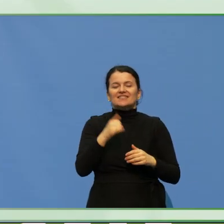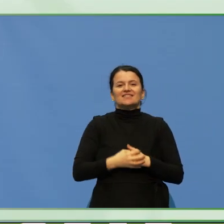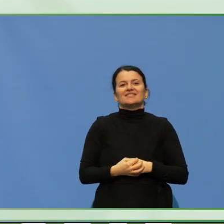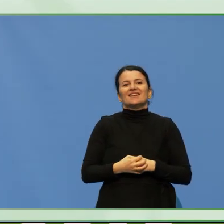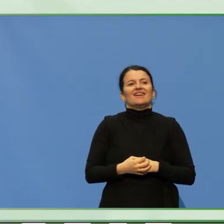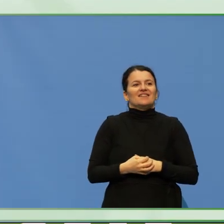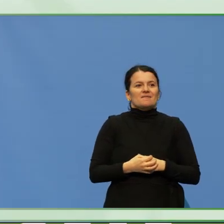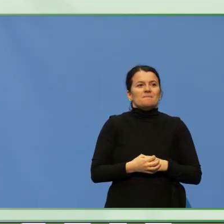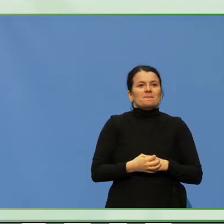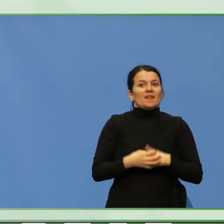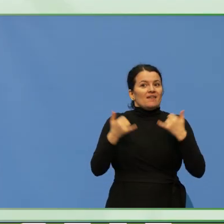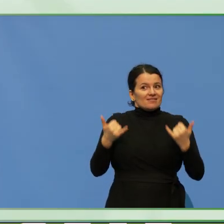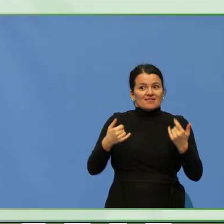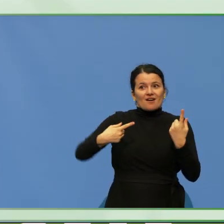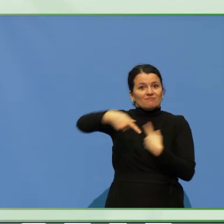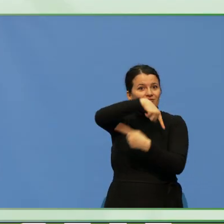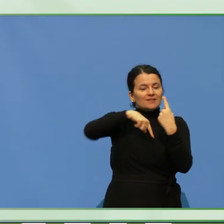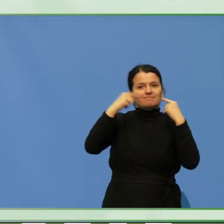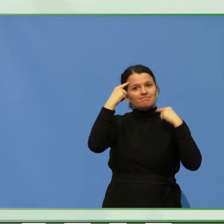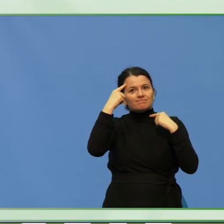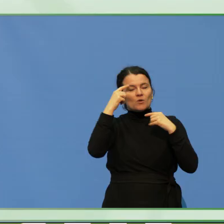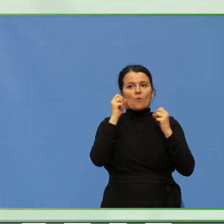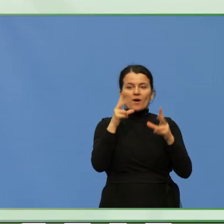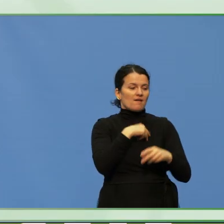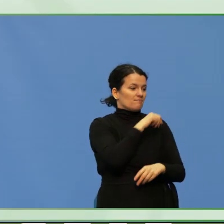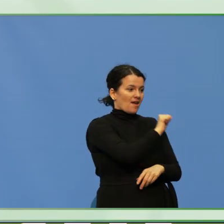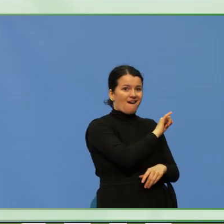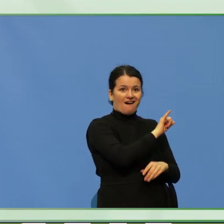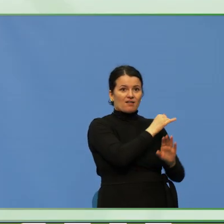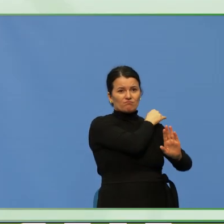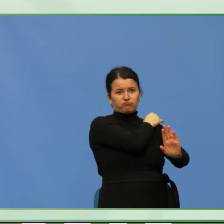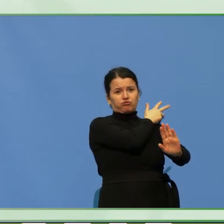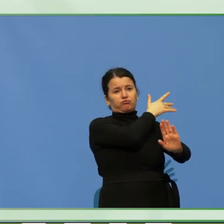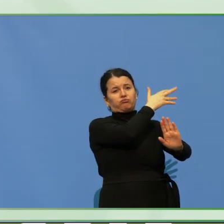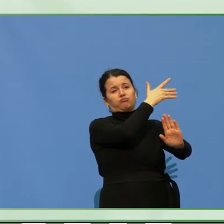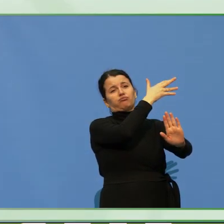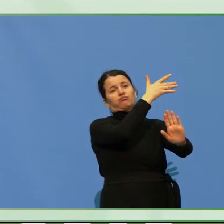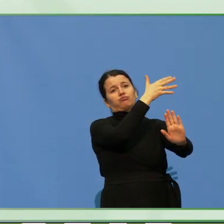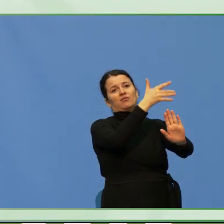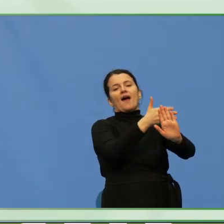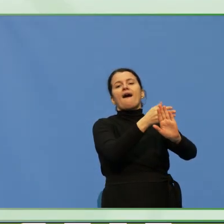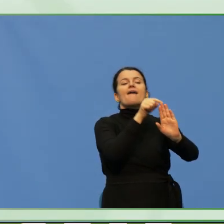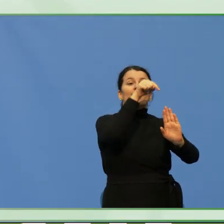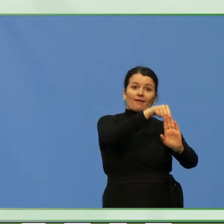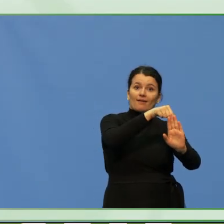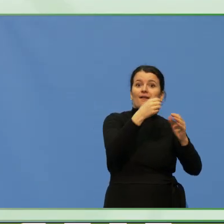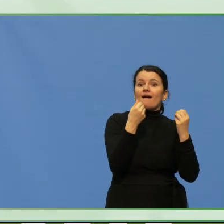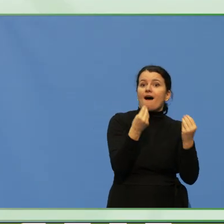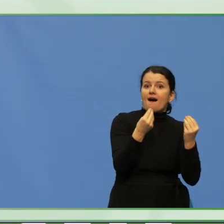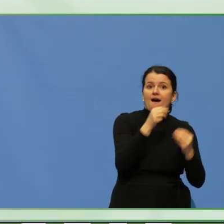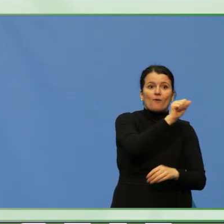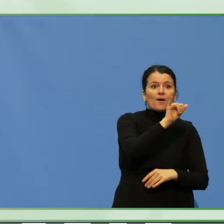is how can AI propagate or mitigate or even